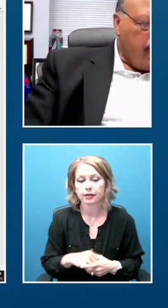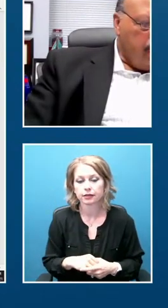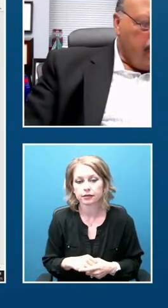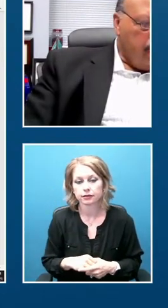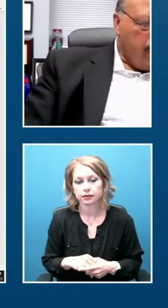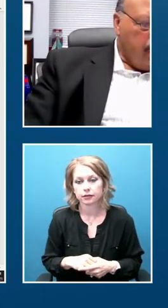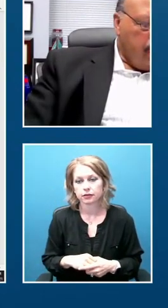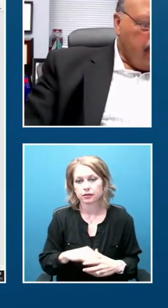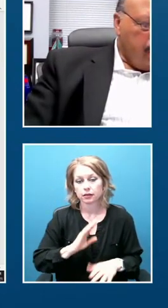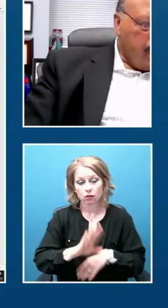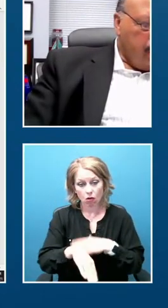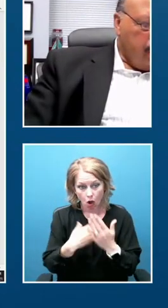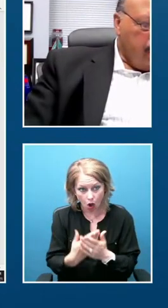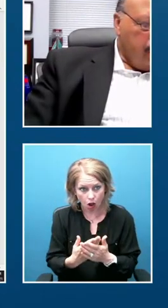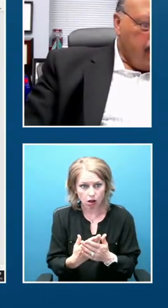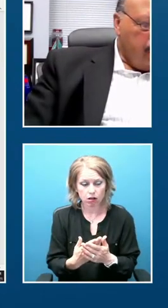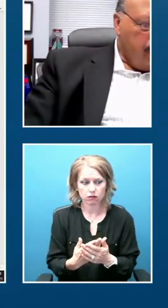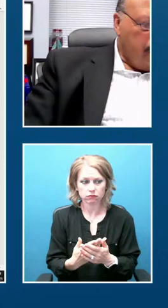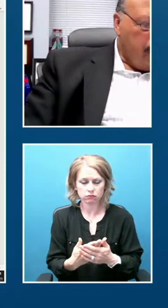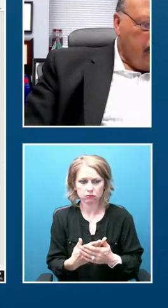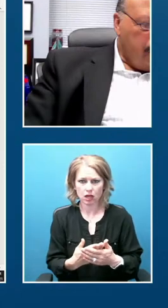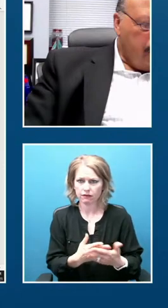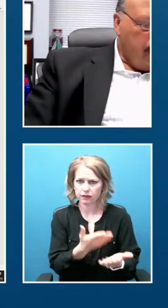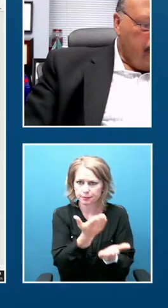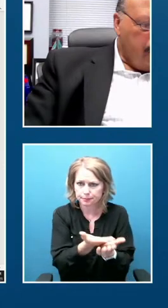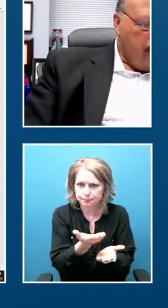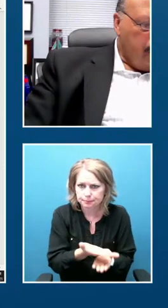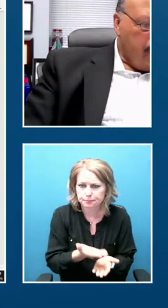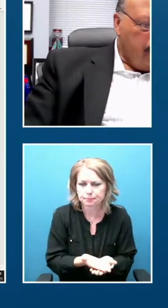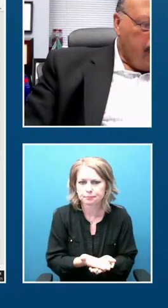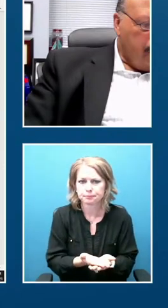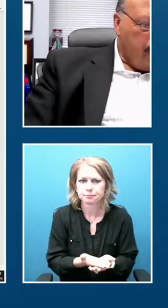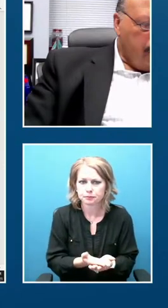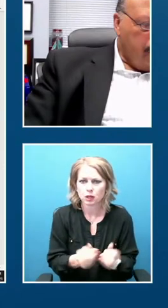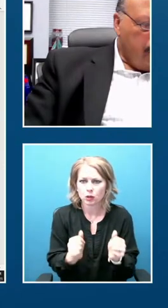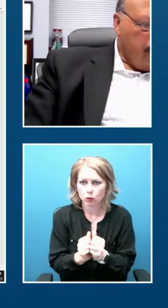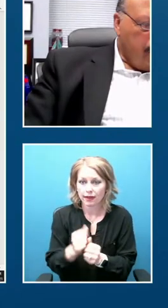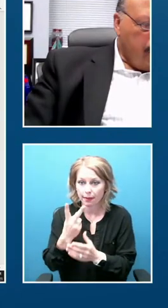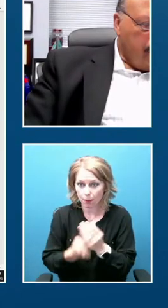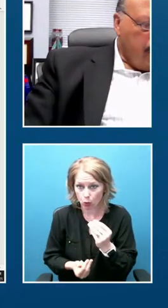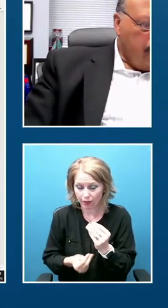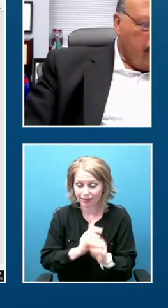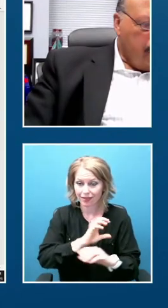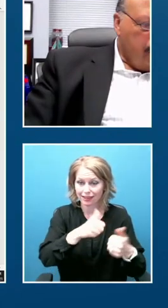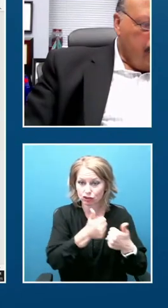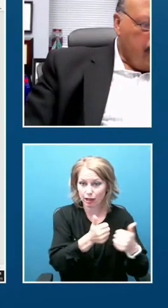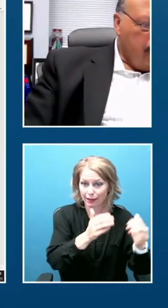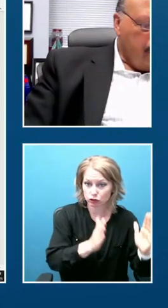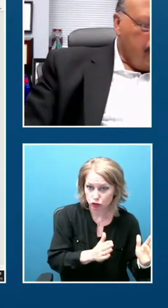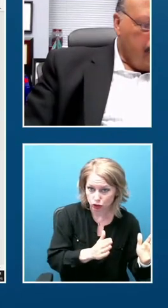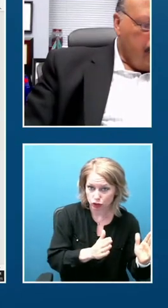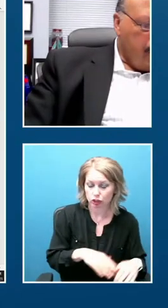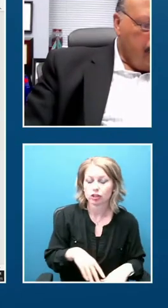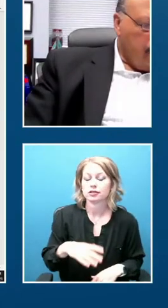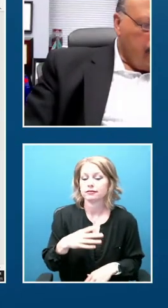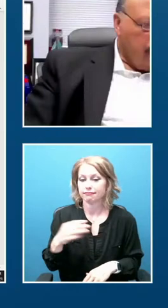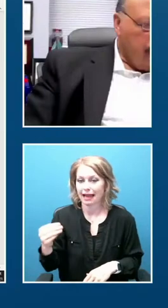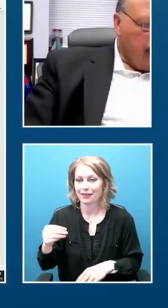all of the arguments that were presented by both the challenger and the challenged